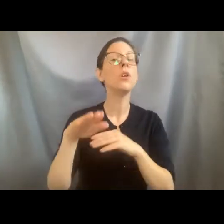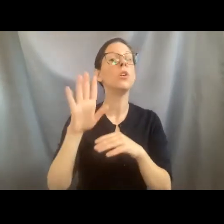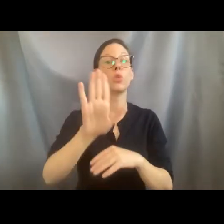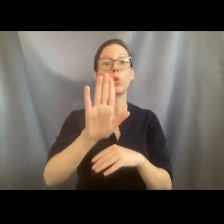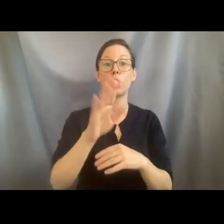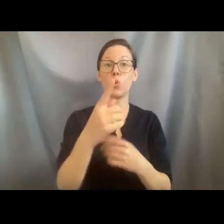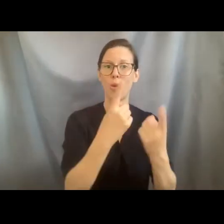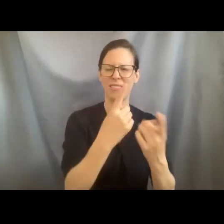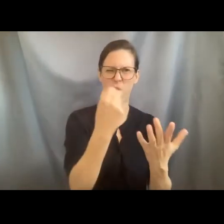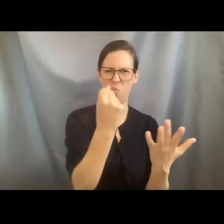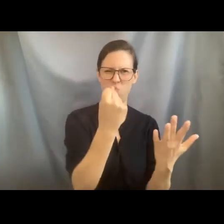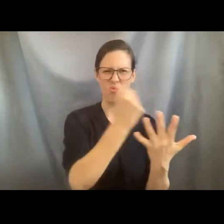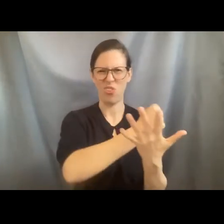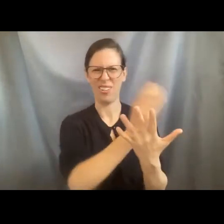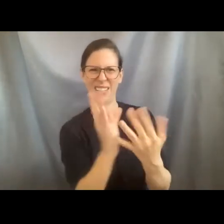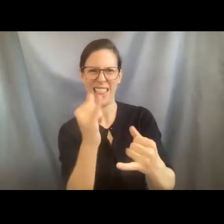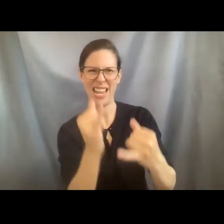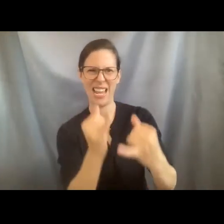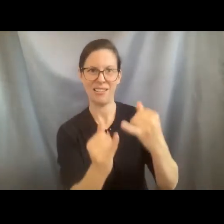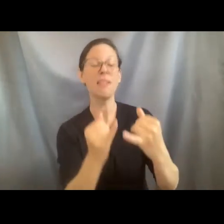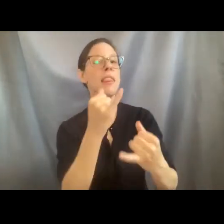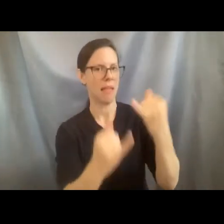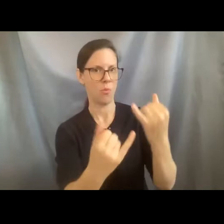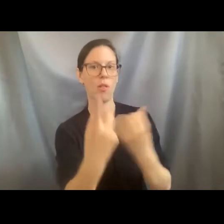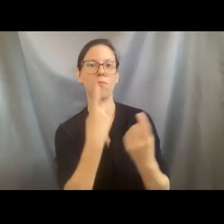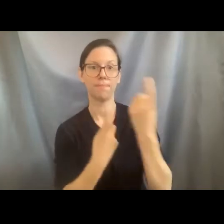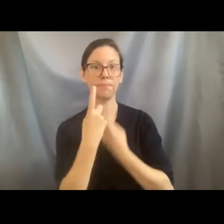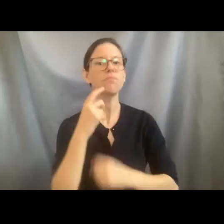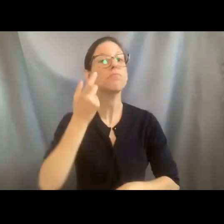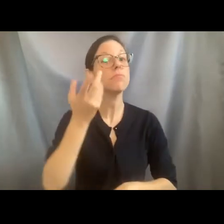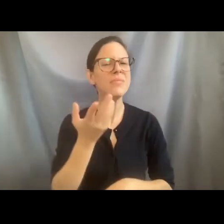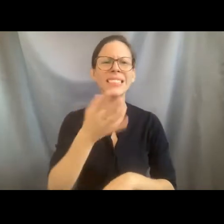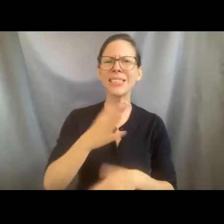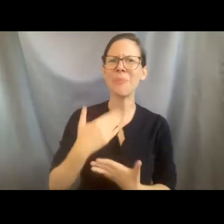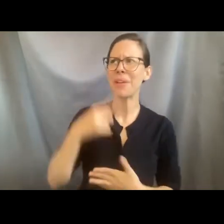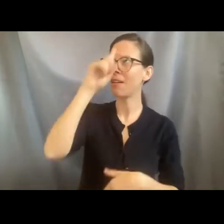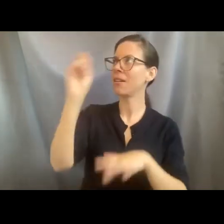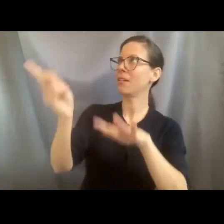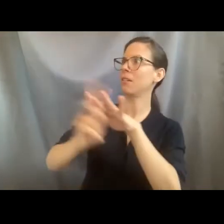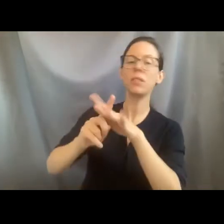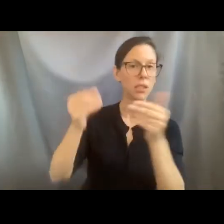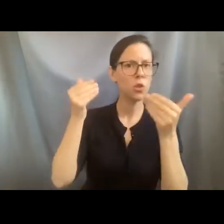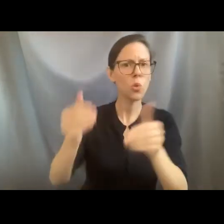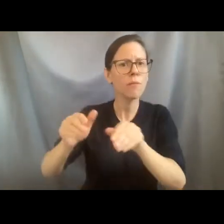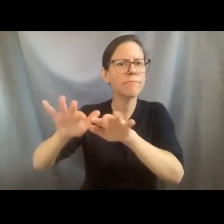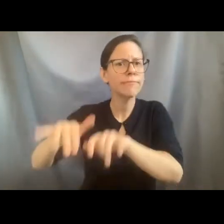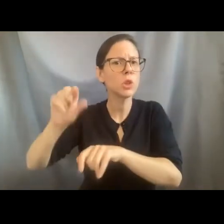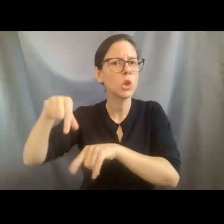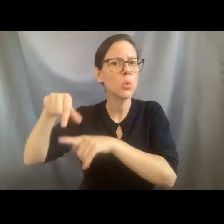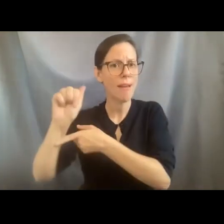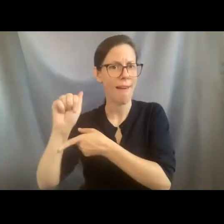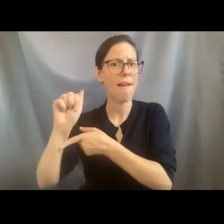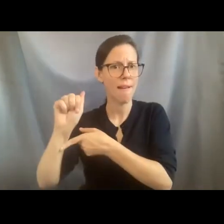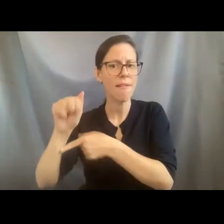your questions until the end of the event, we invite you to share them in the question and answer feature, or in the chat as they come